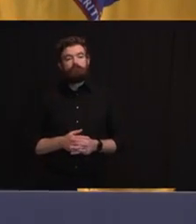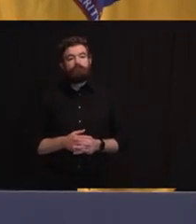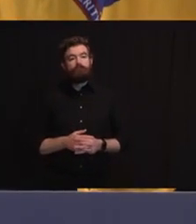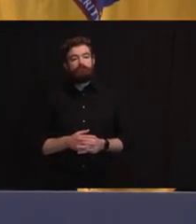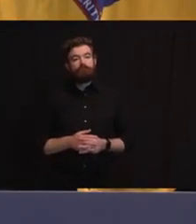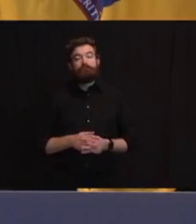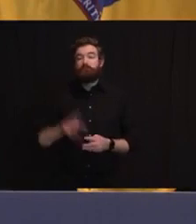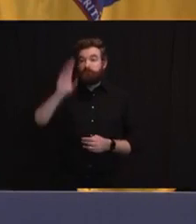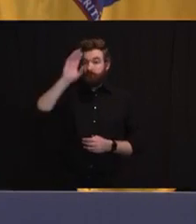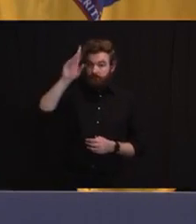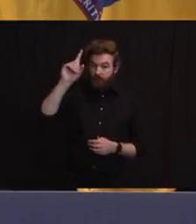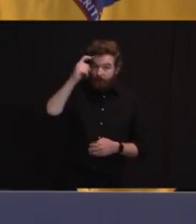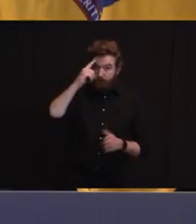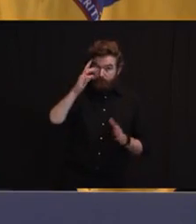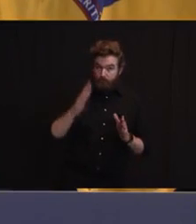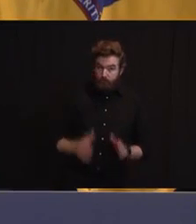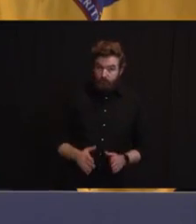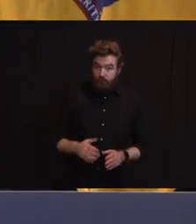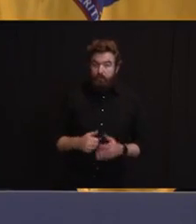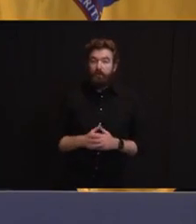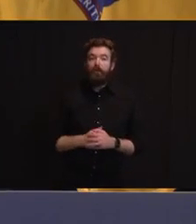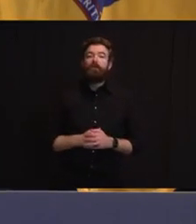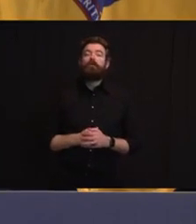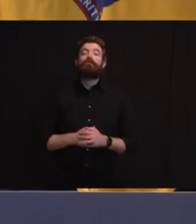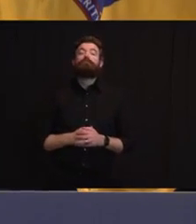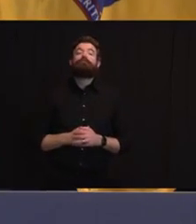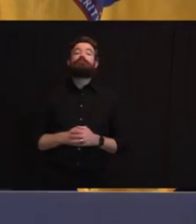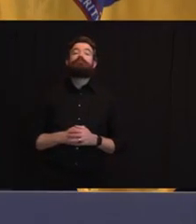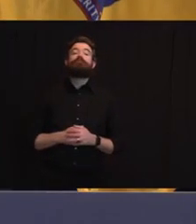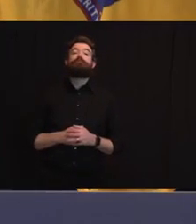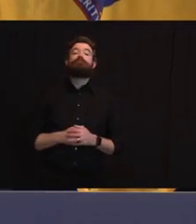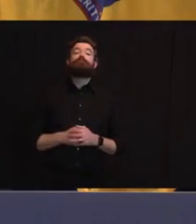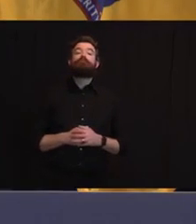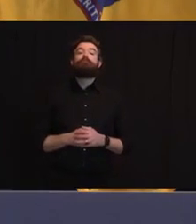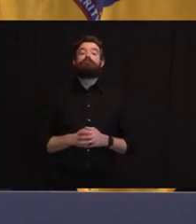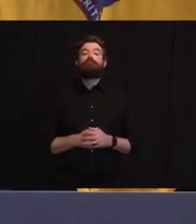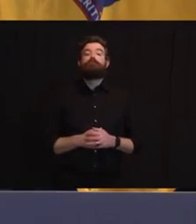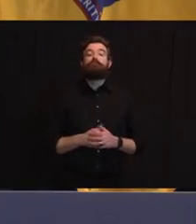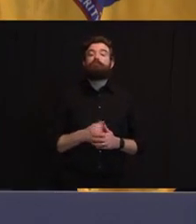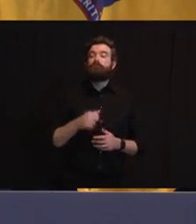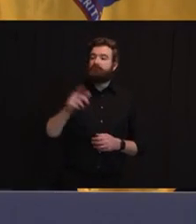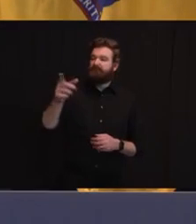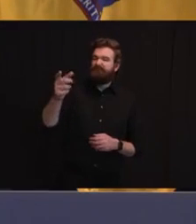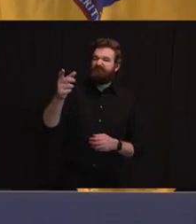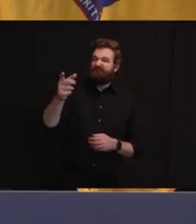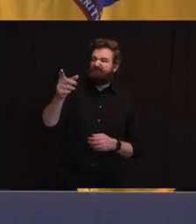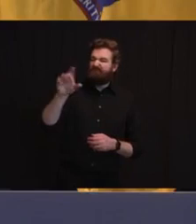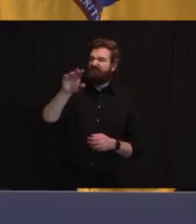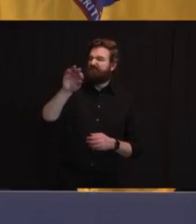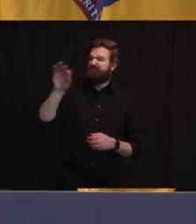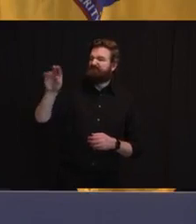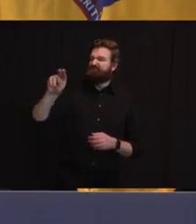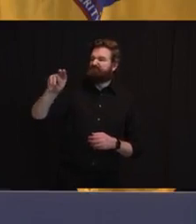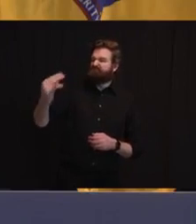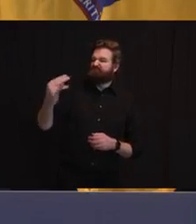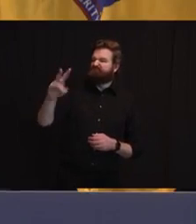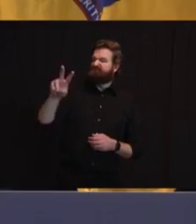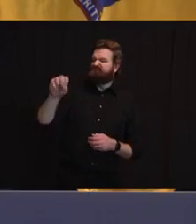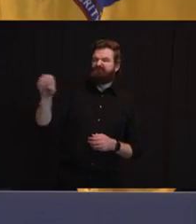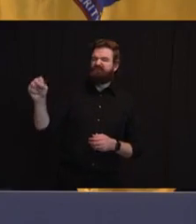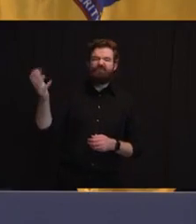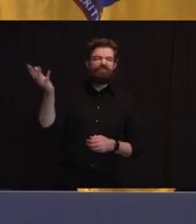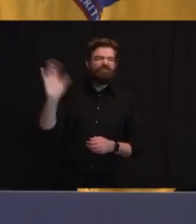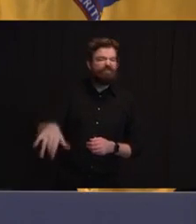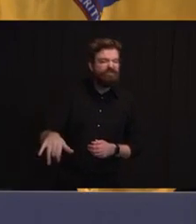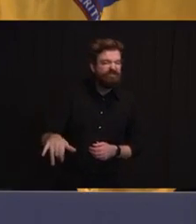For the commissioner, I'm sorry, what's NJVSS? Can you just say what that is? And I'm curious, do you need to pre-register, or if you're one of